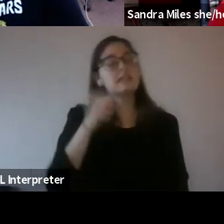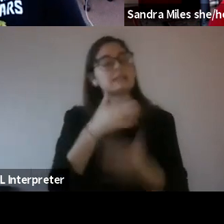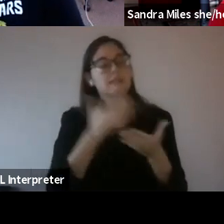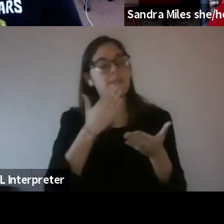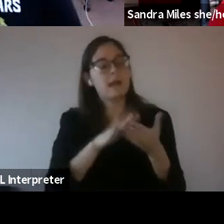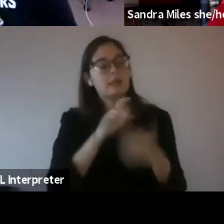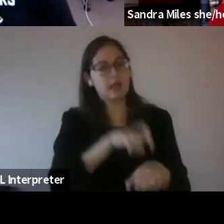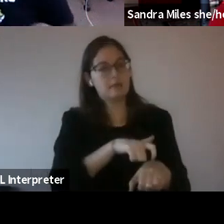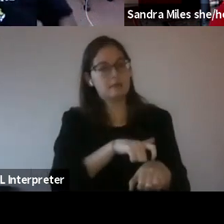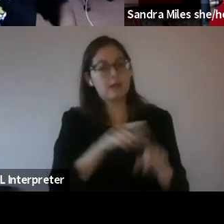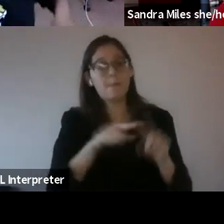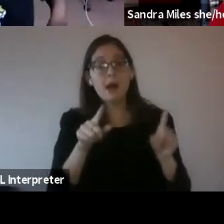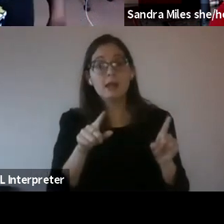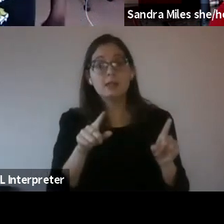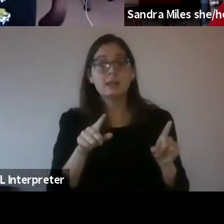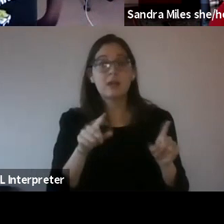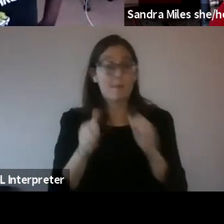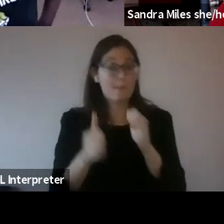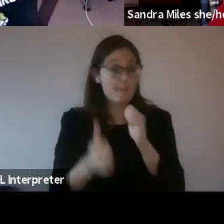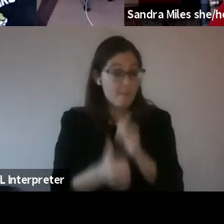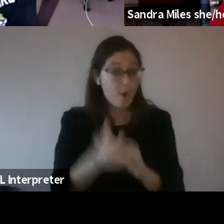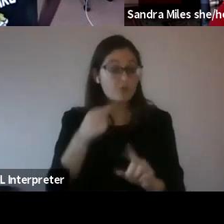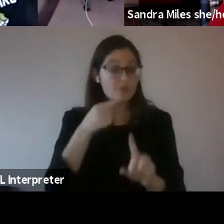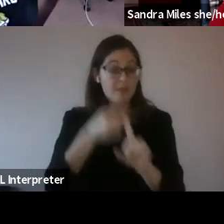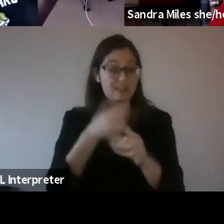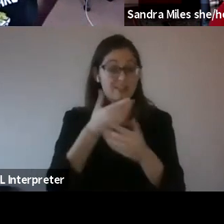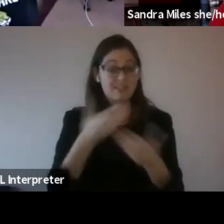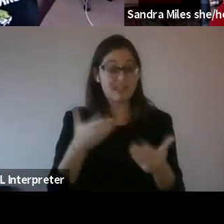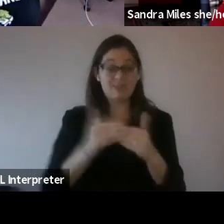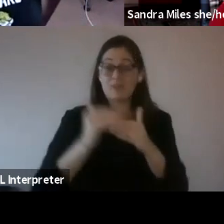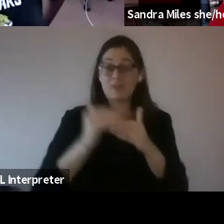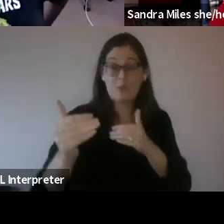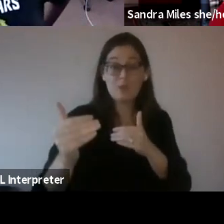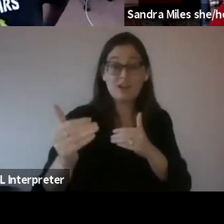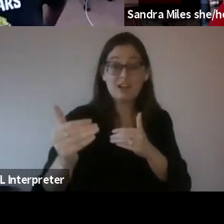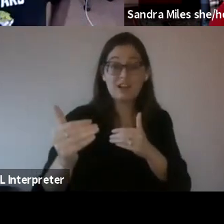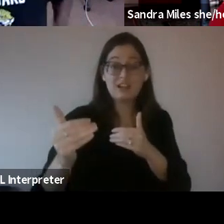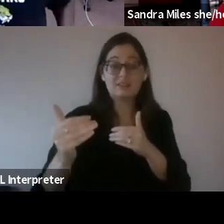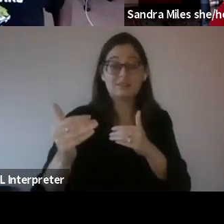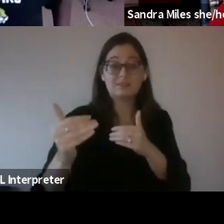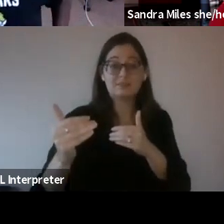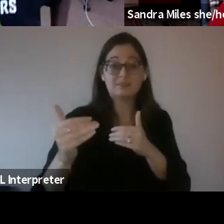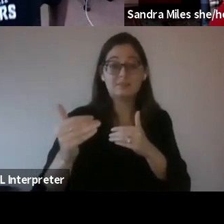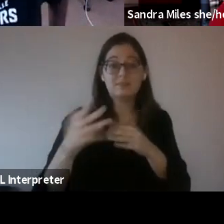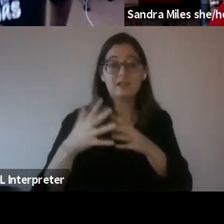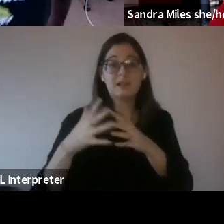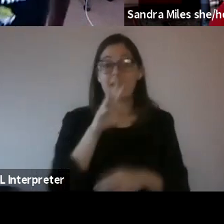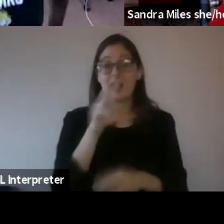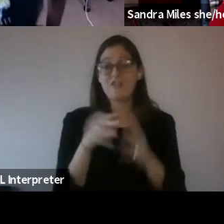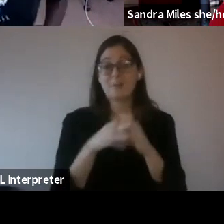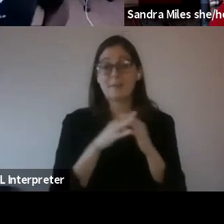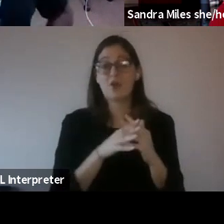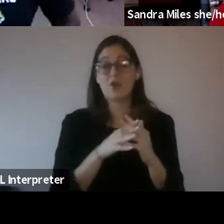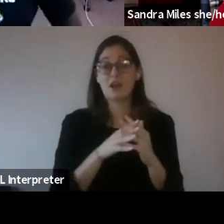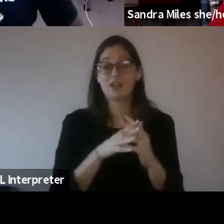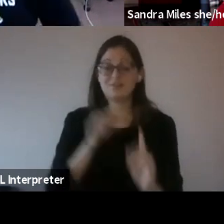times, but when you look at most of the positive things moving forward, there has been African-Americans at the root of it to help